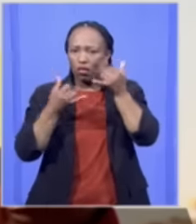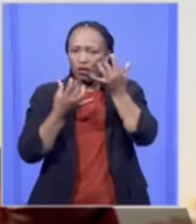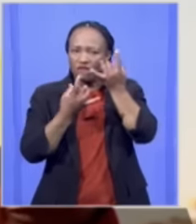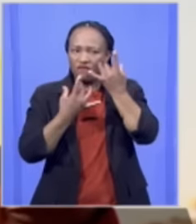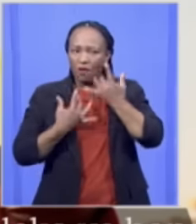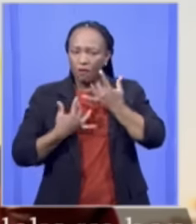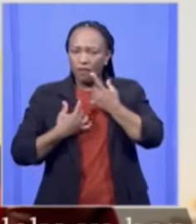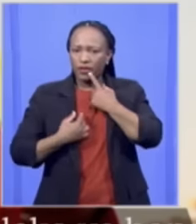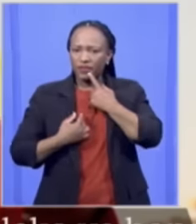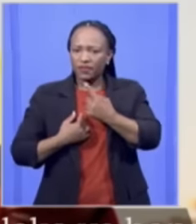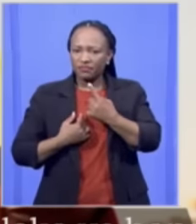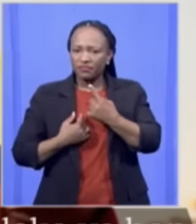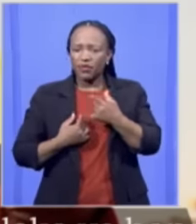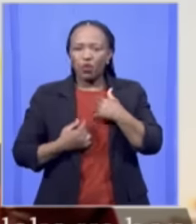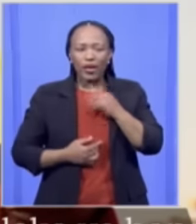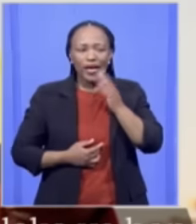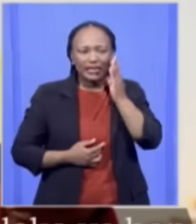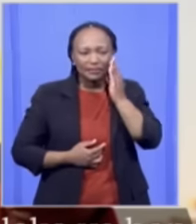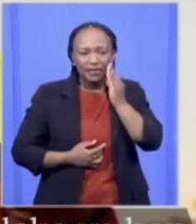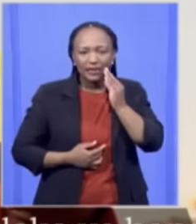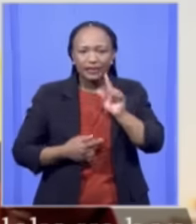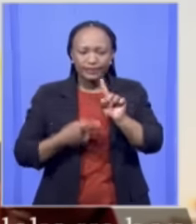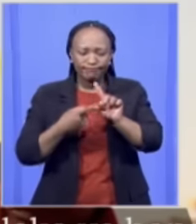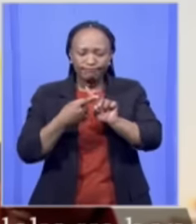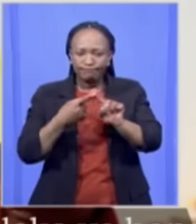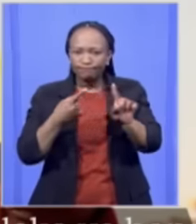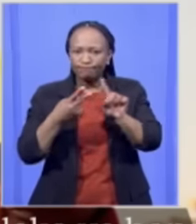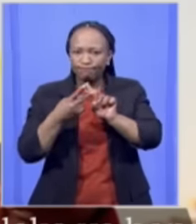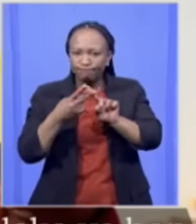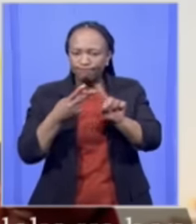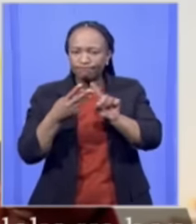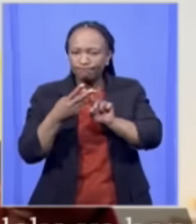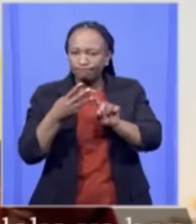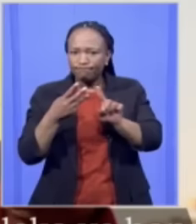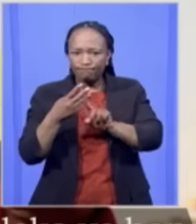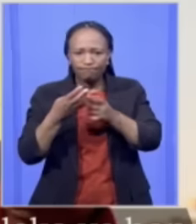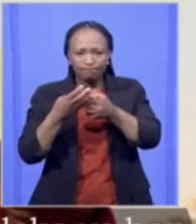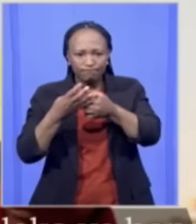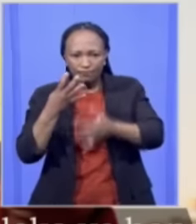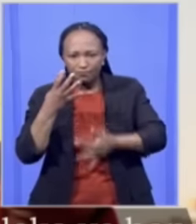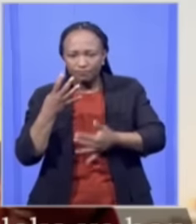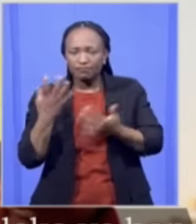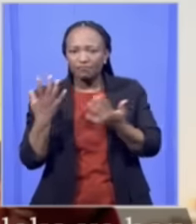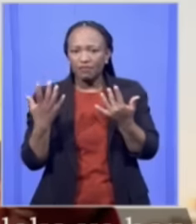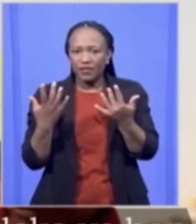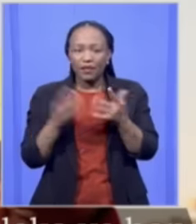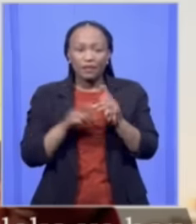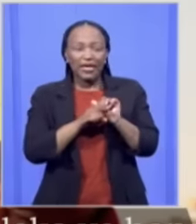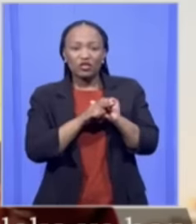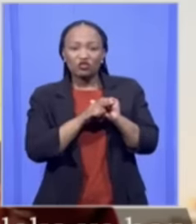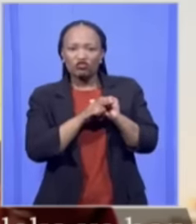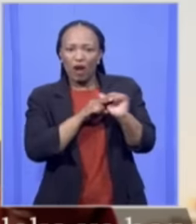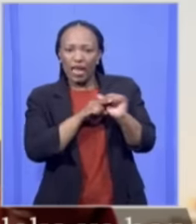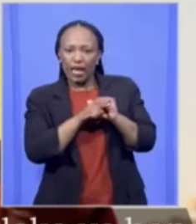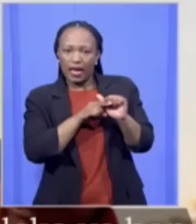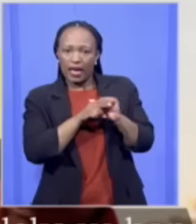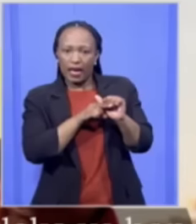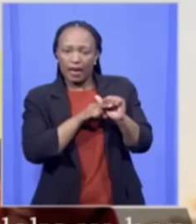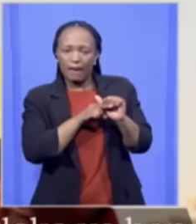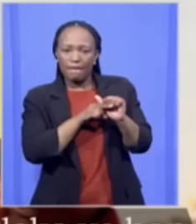is what we are experiencing. This is not only happening in the training